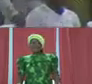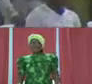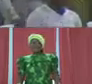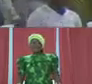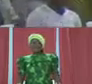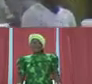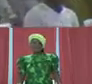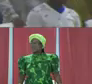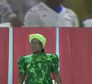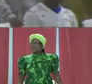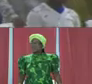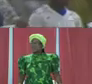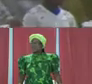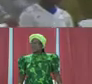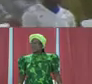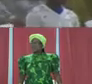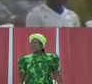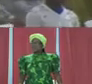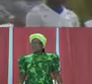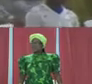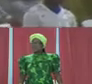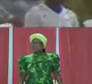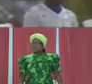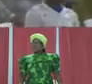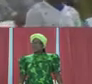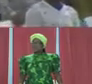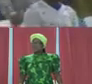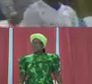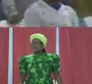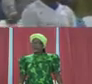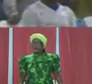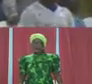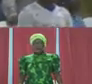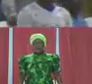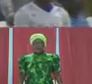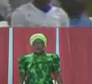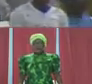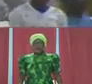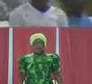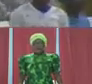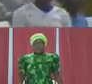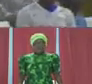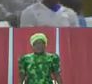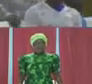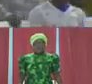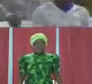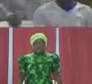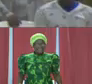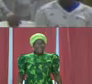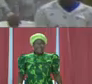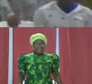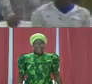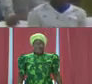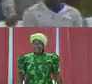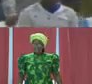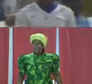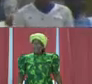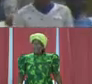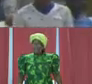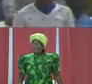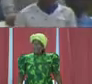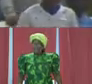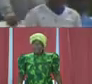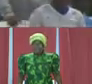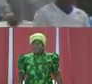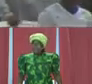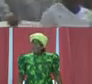Ikere moku shantra moku ronde kere makakatunde. Inkerendra moku shike renda